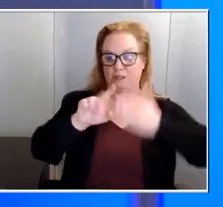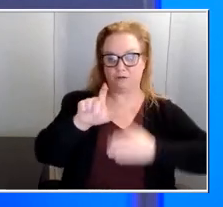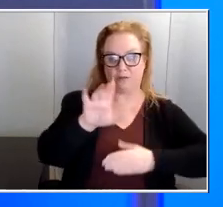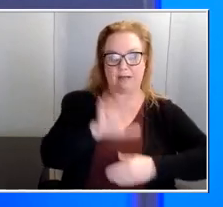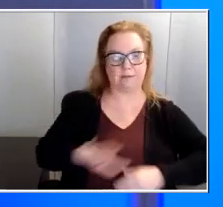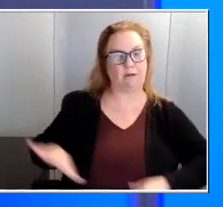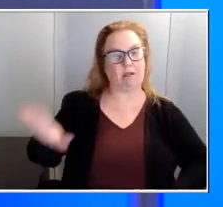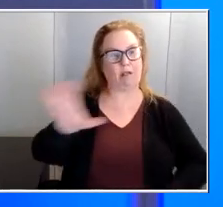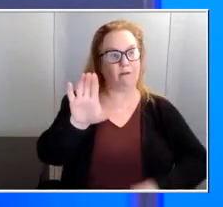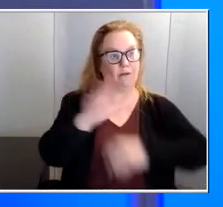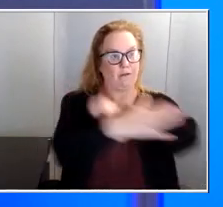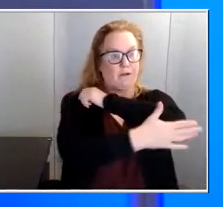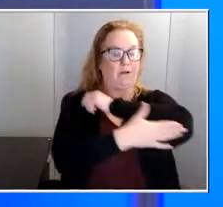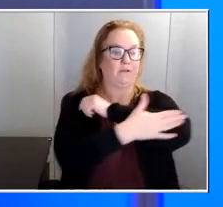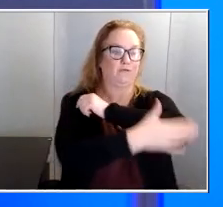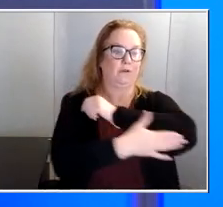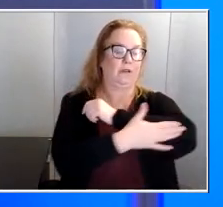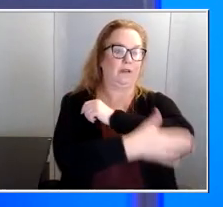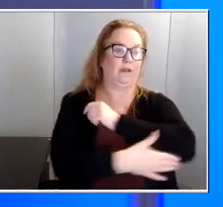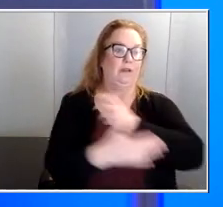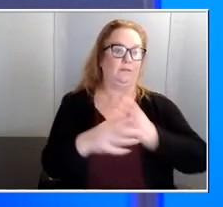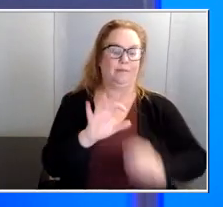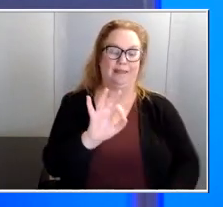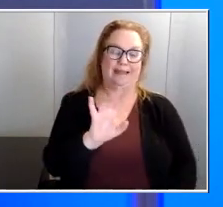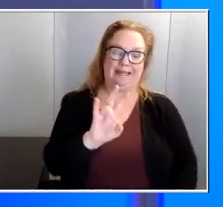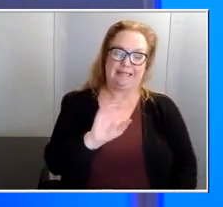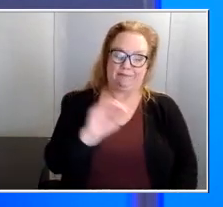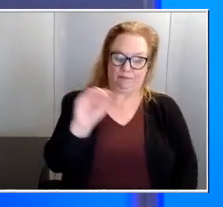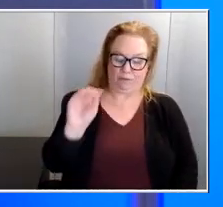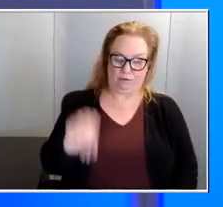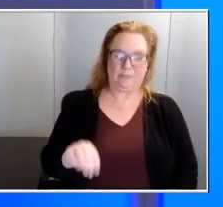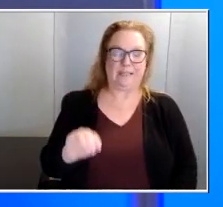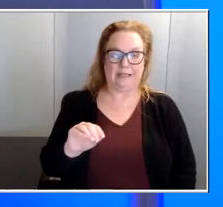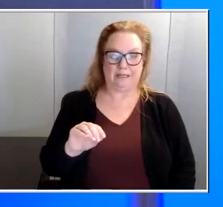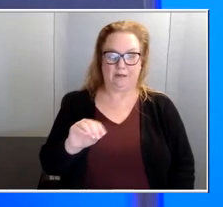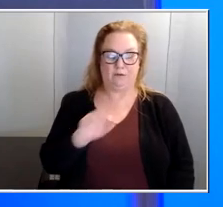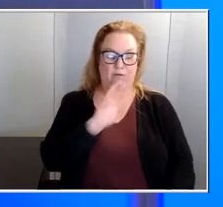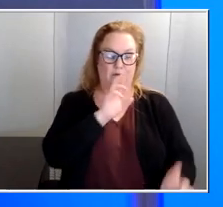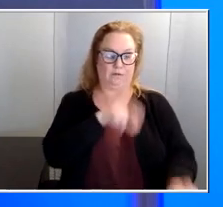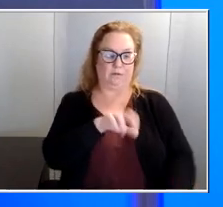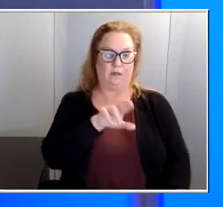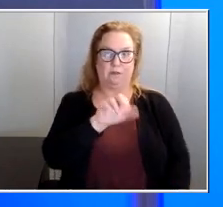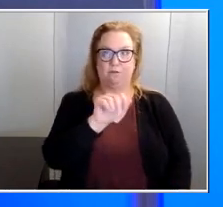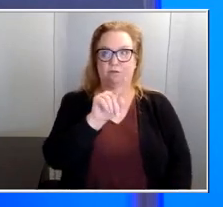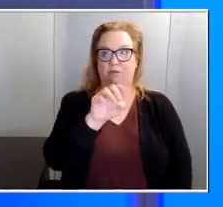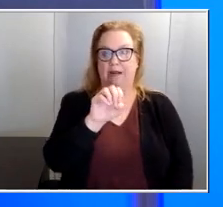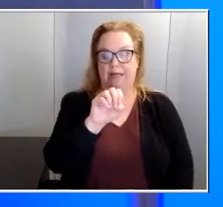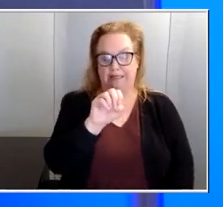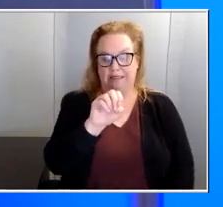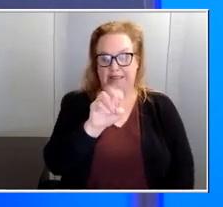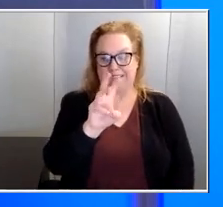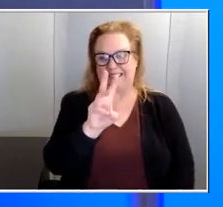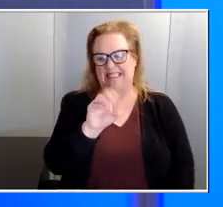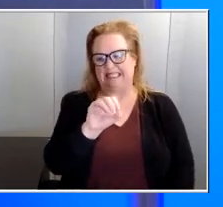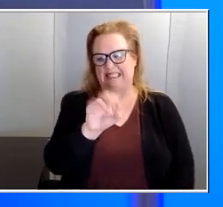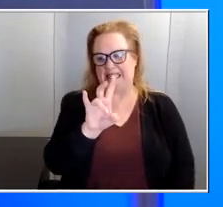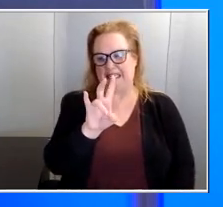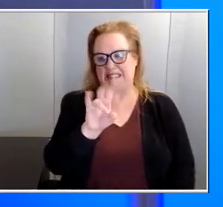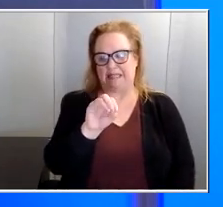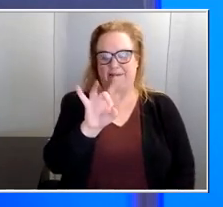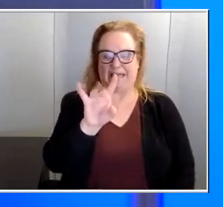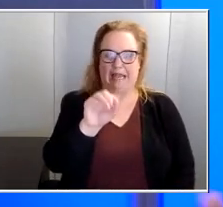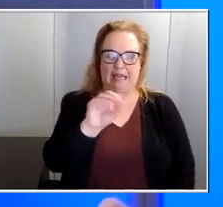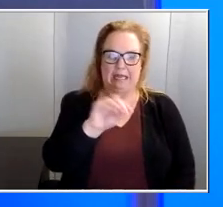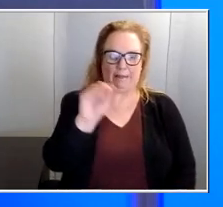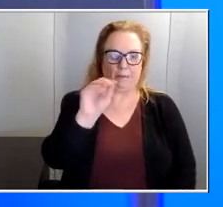nation, so that if we're getting 97% overall response rates, complete remissions of 60 to 80% in some of these